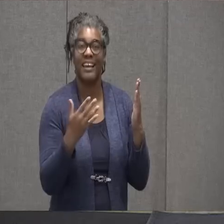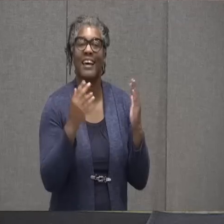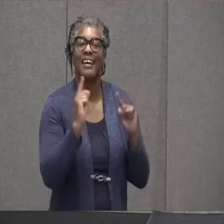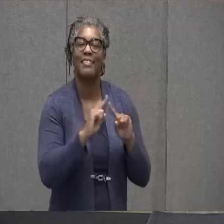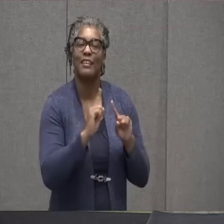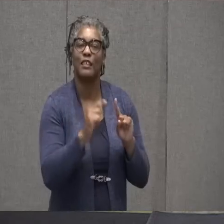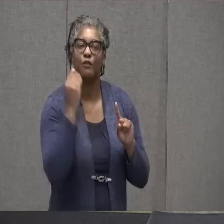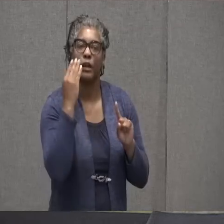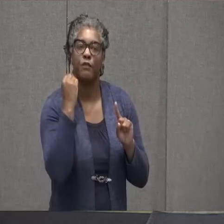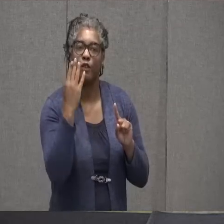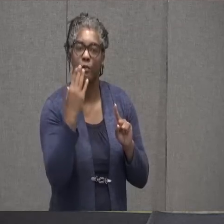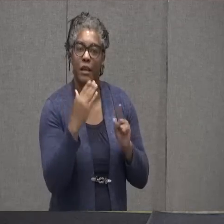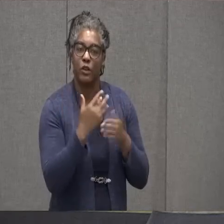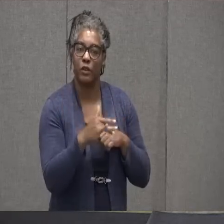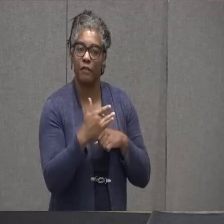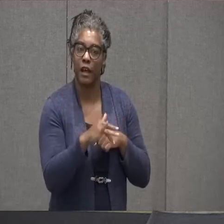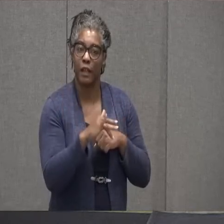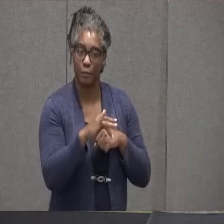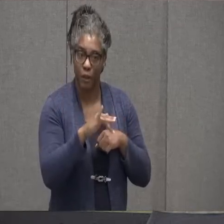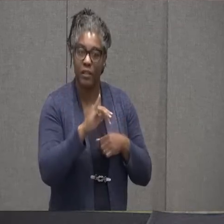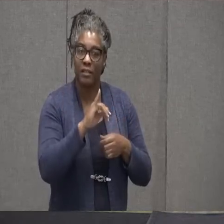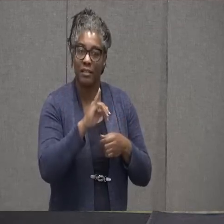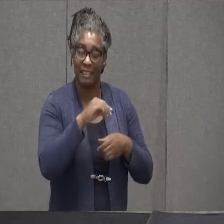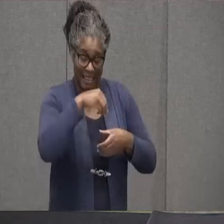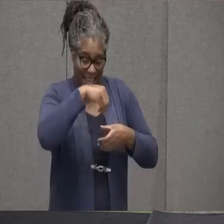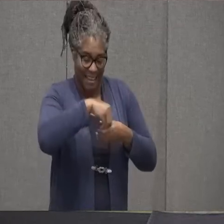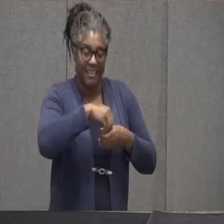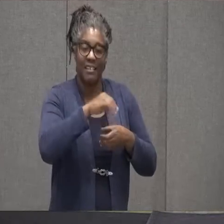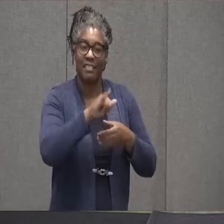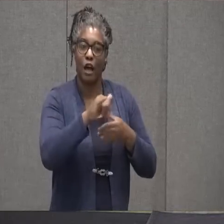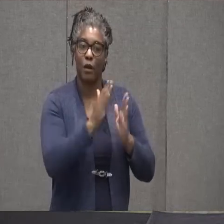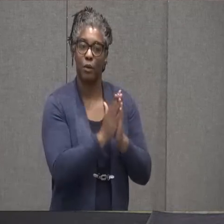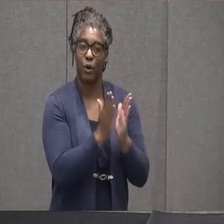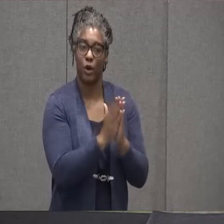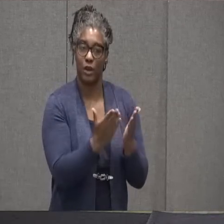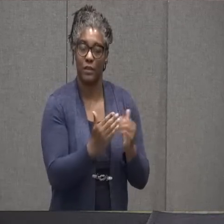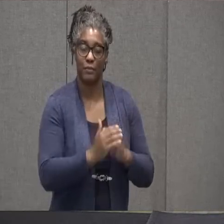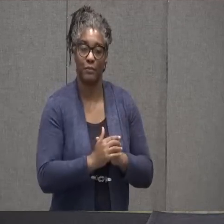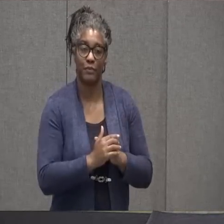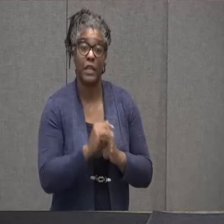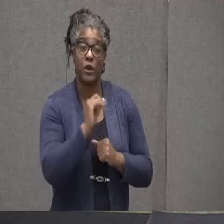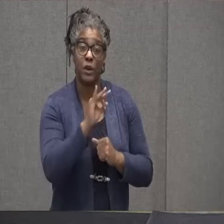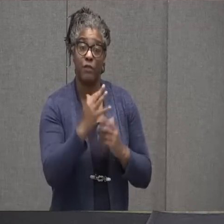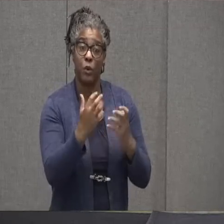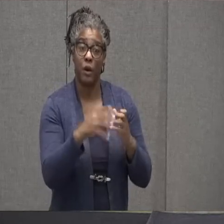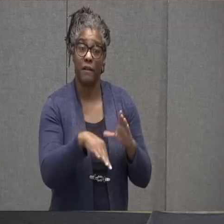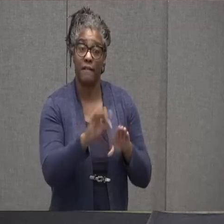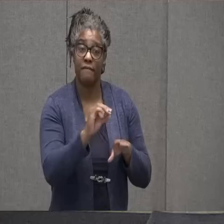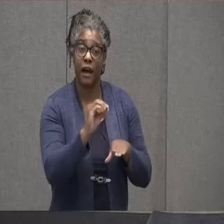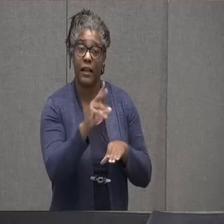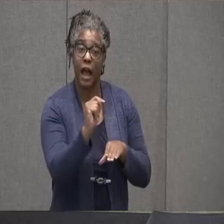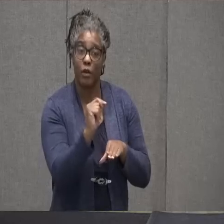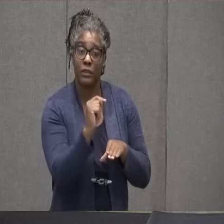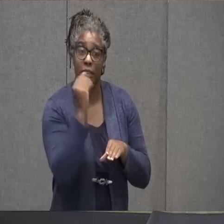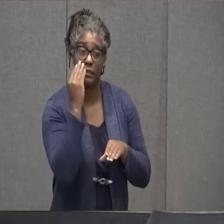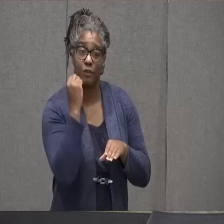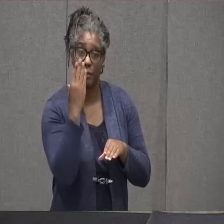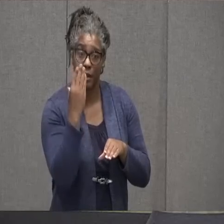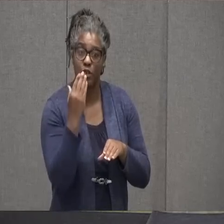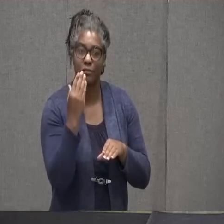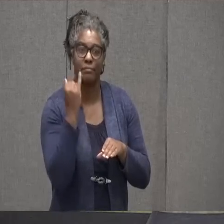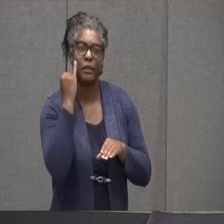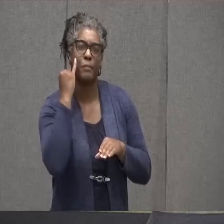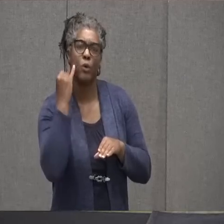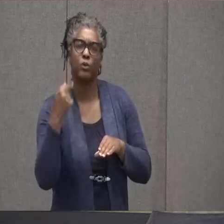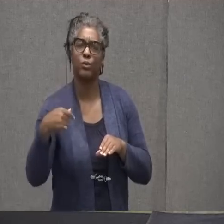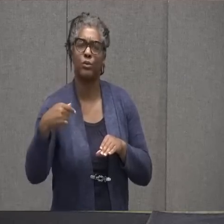available in that book. So if you are trying to find out some information or doing some research